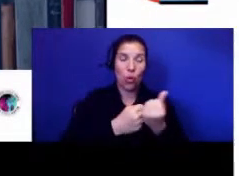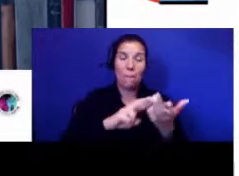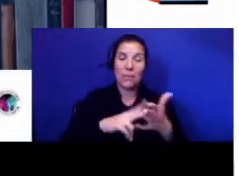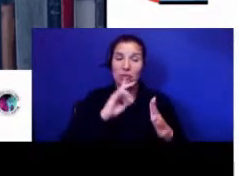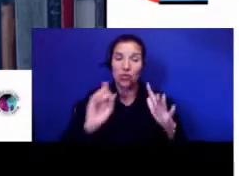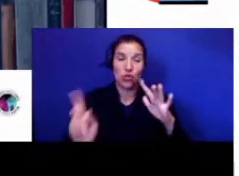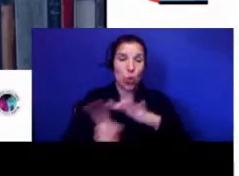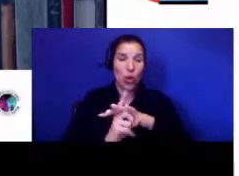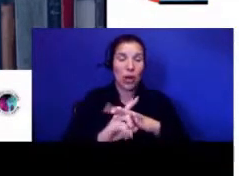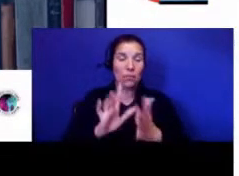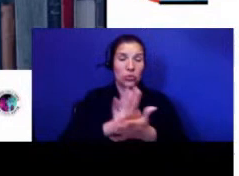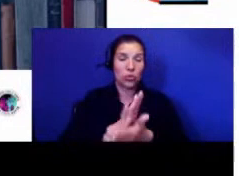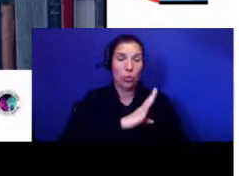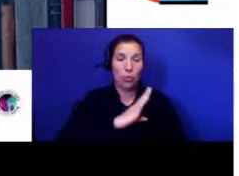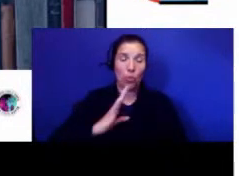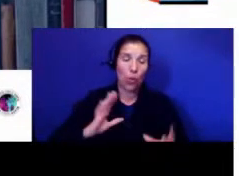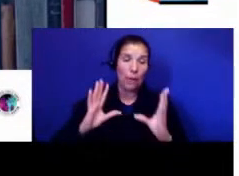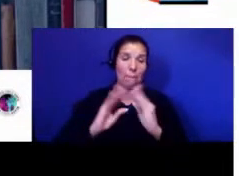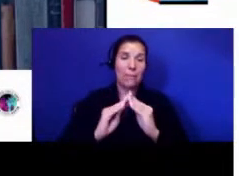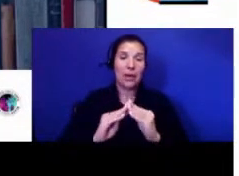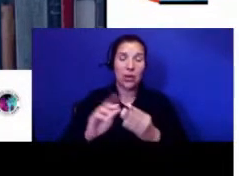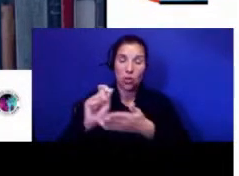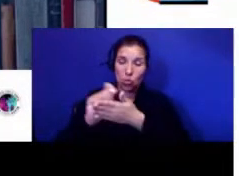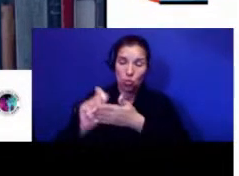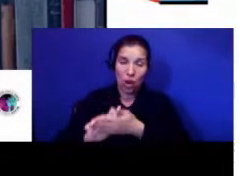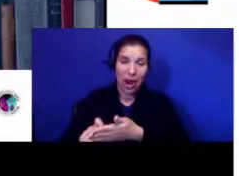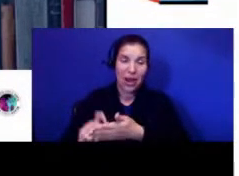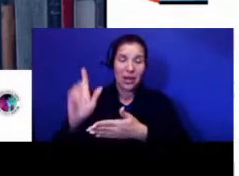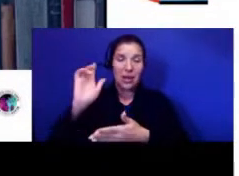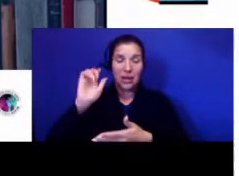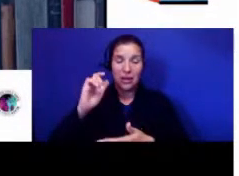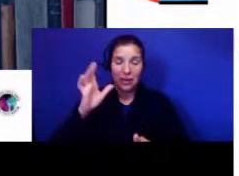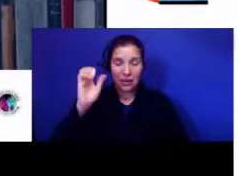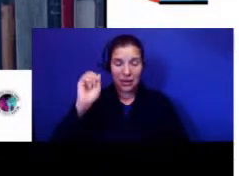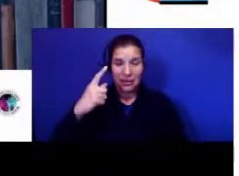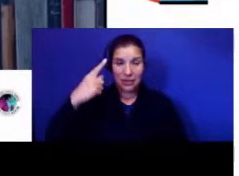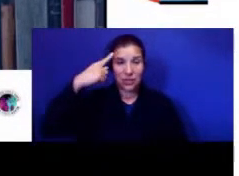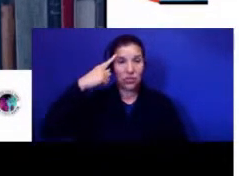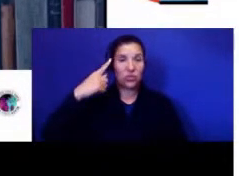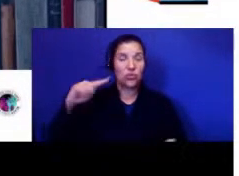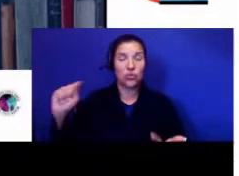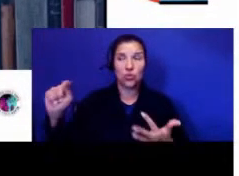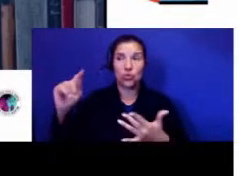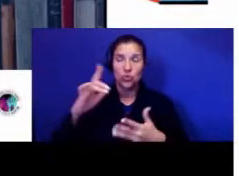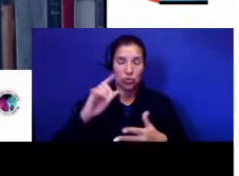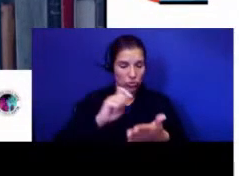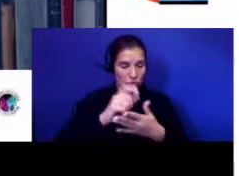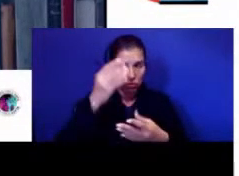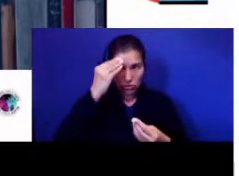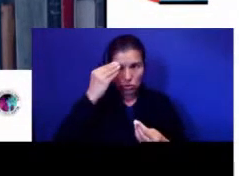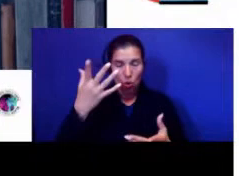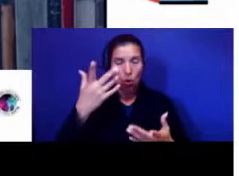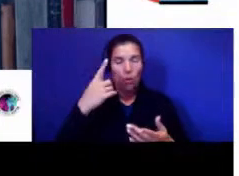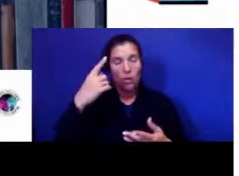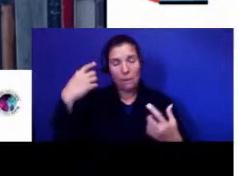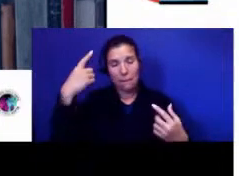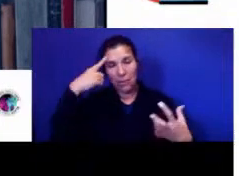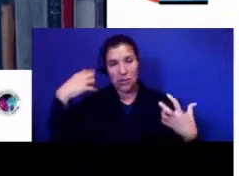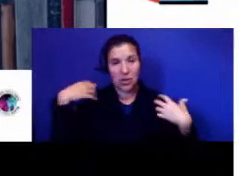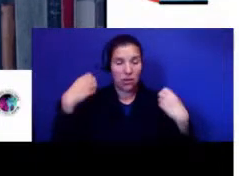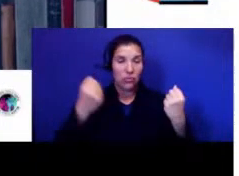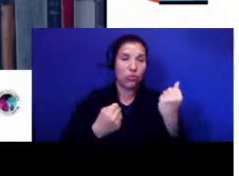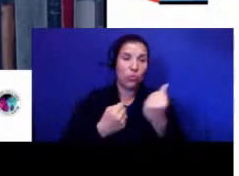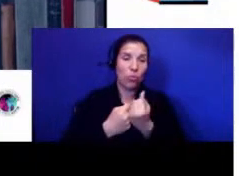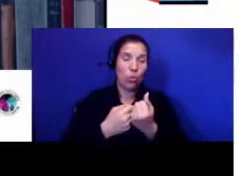board meetings, writing or calling your elected officials and educating them on the importance of school-based mental health supports and the mental